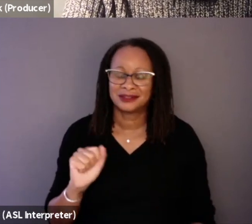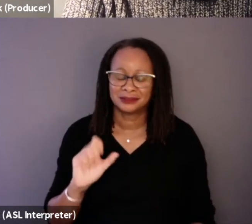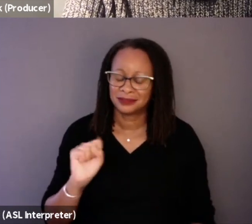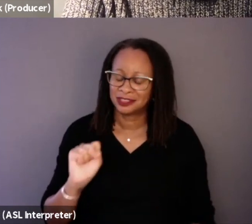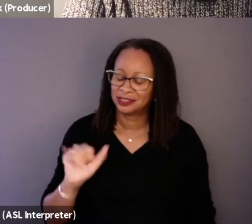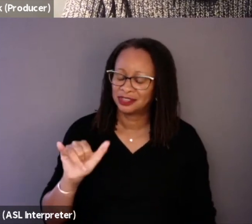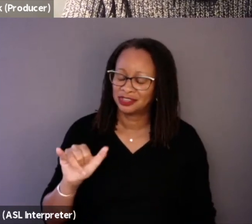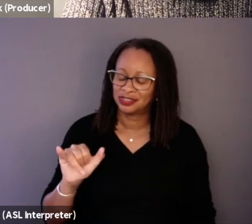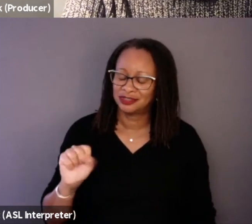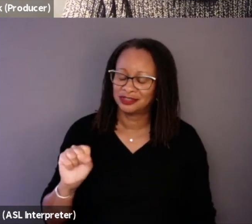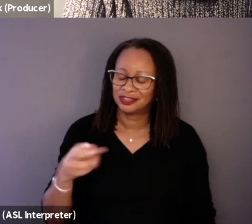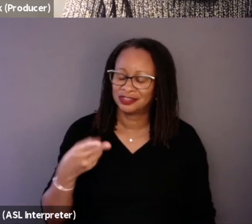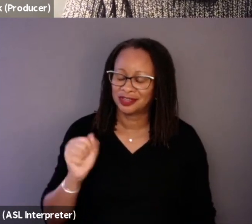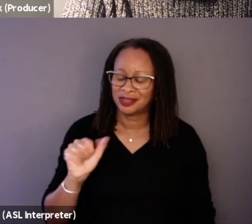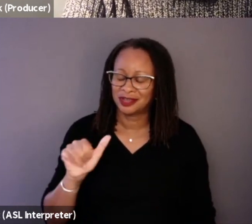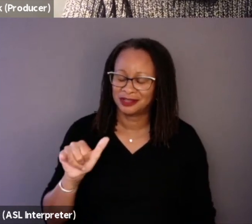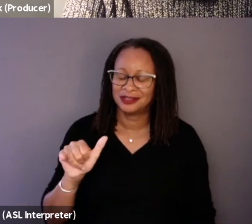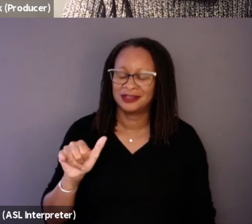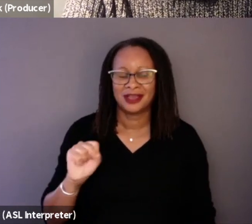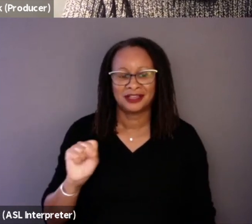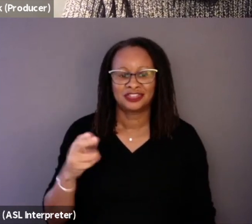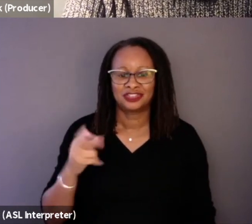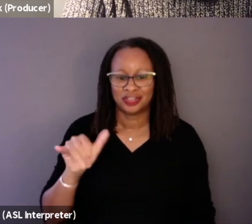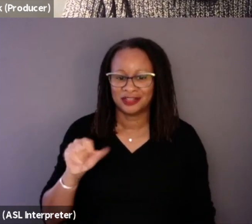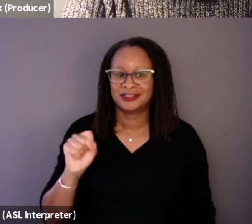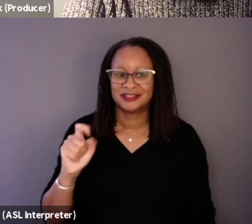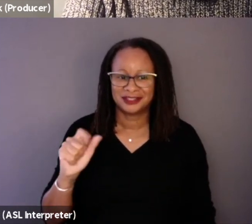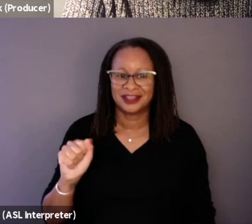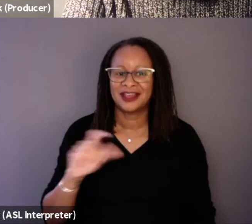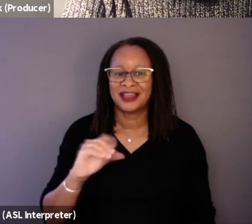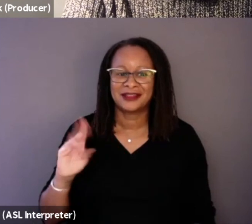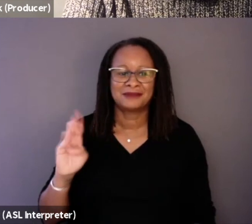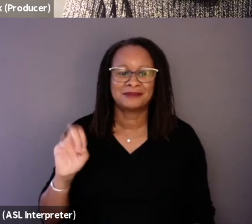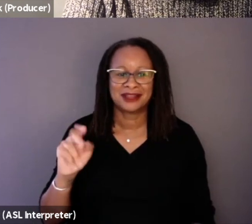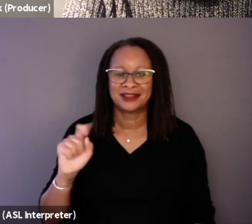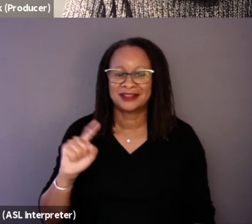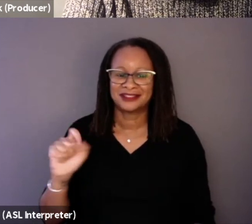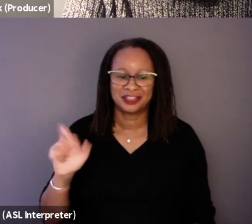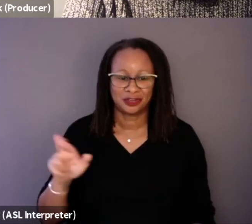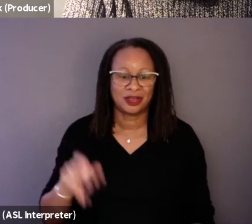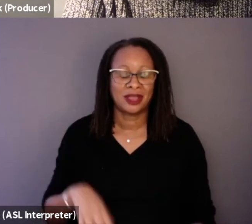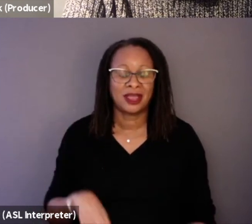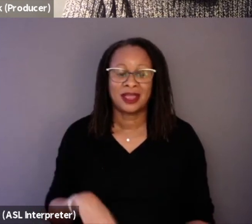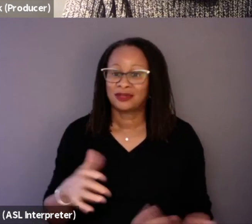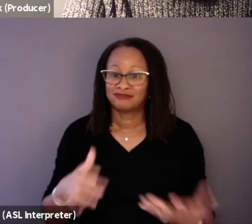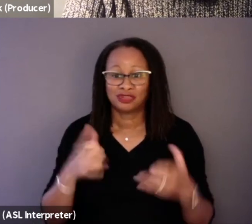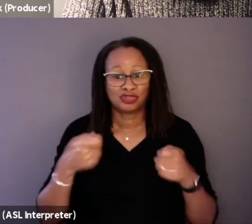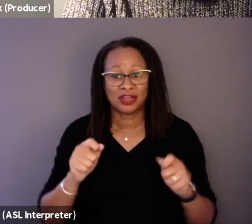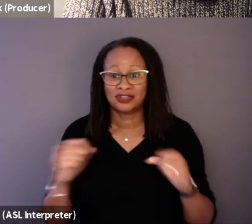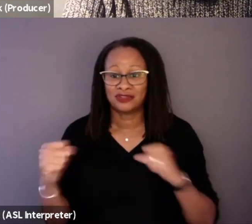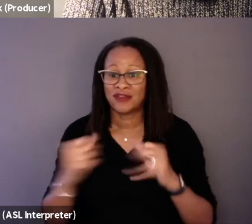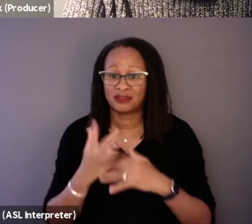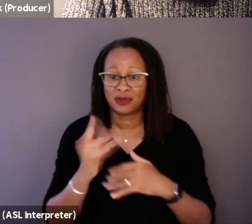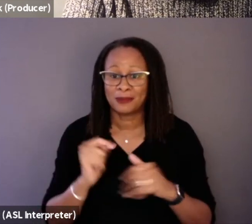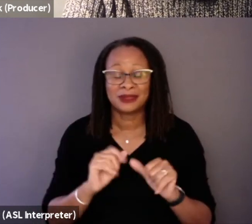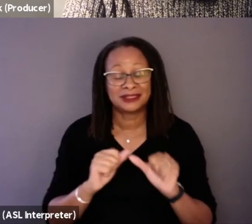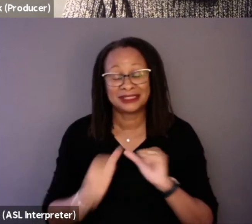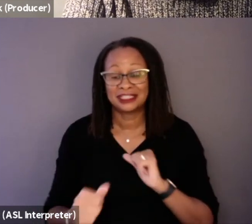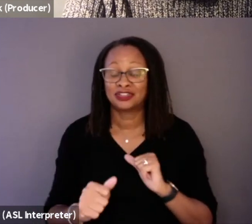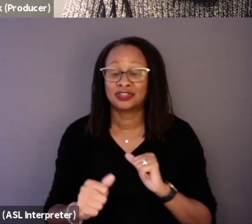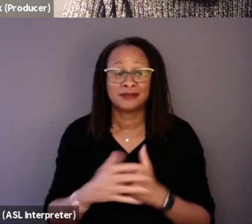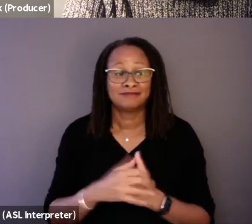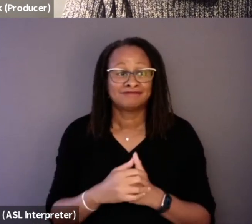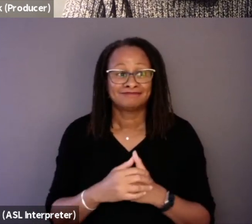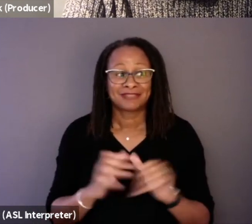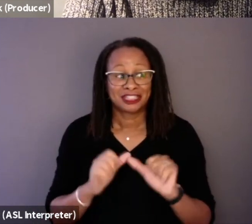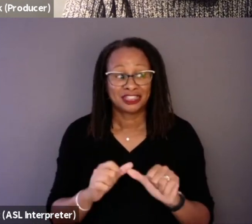who are the ones ultimately who suffer through this, but yet somehow continue to muddle their way